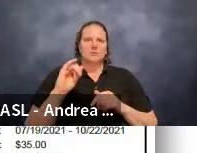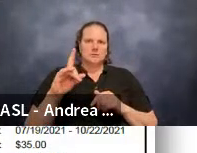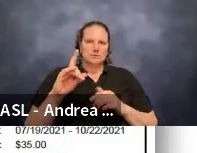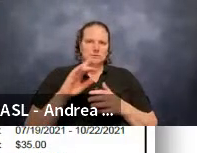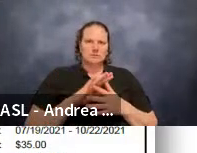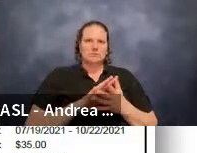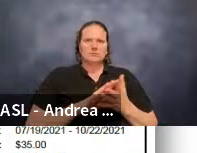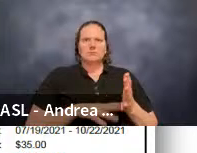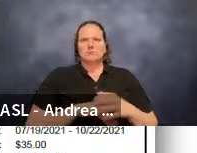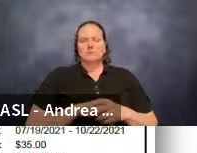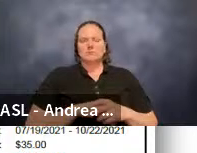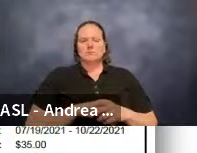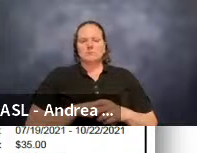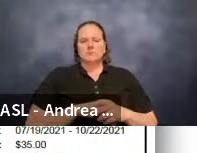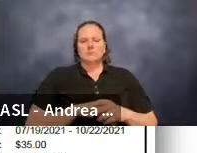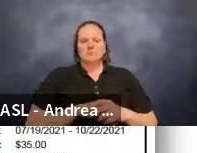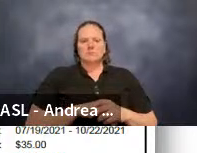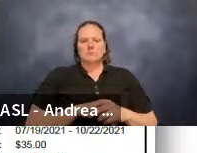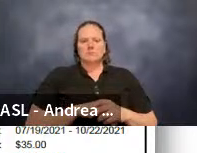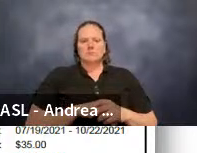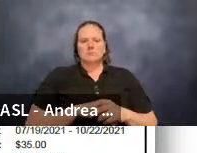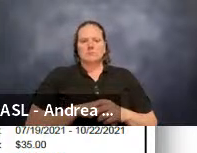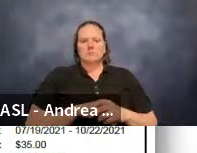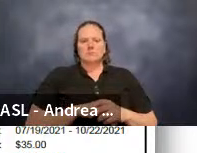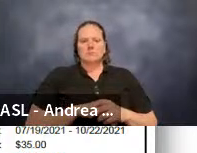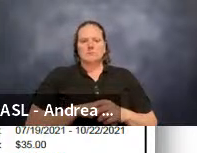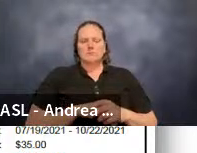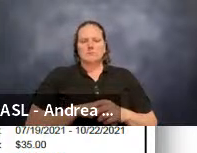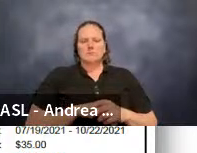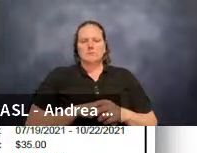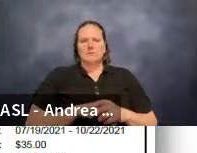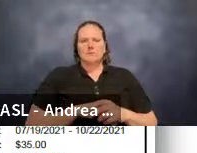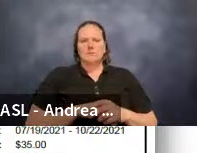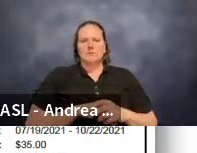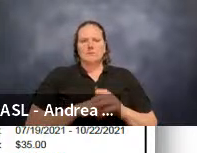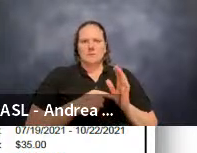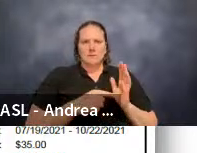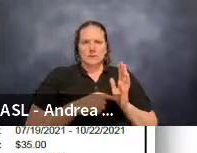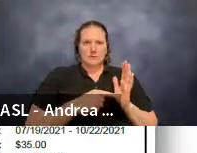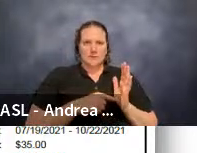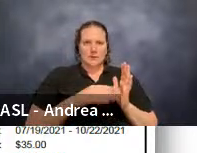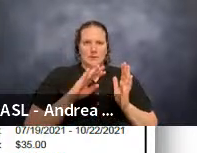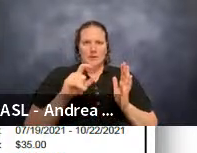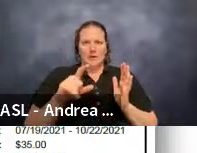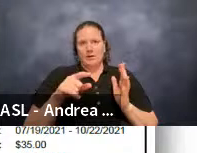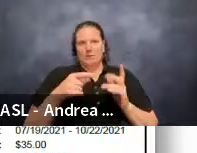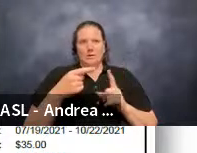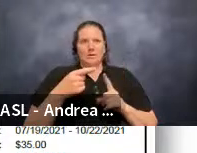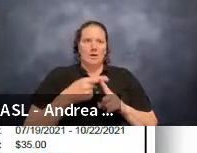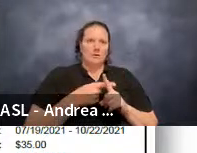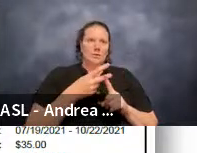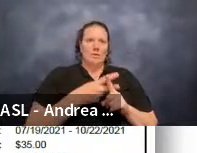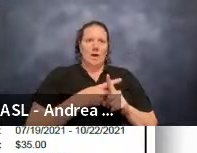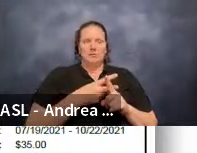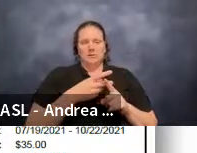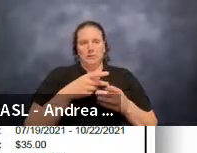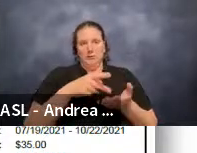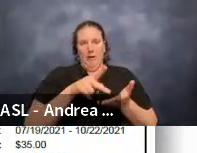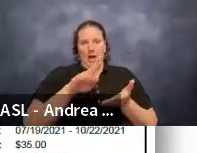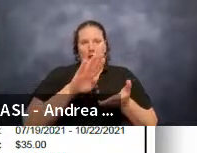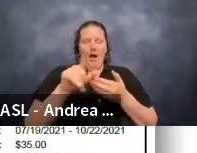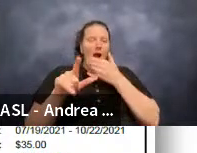due. When you do get a bill, you have up to a month to pay that bill, or